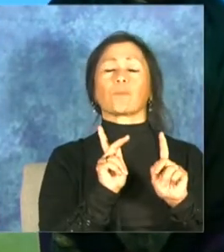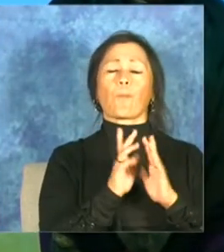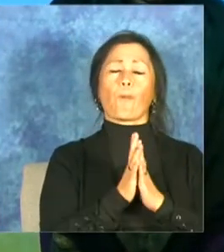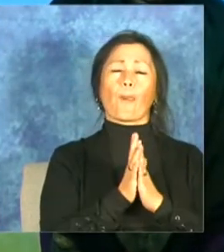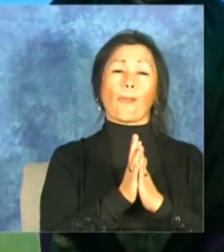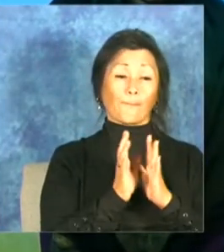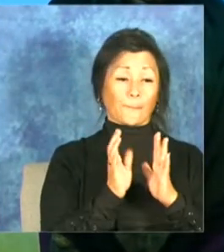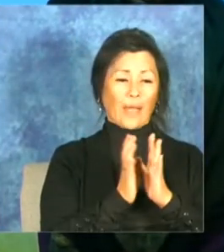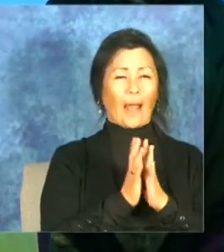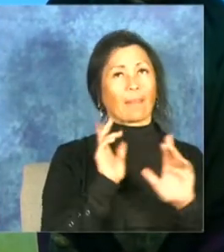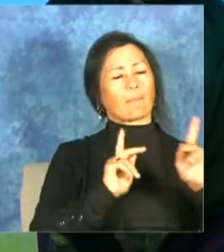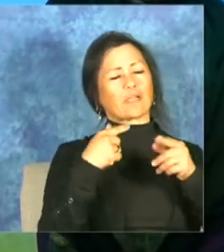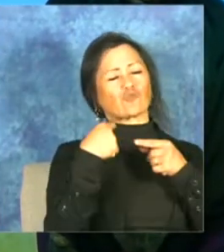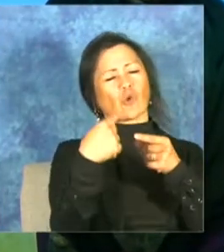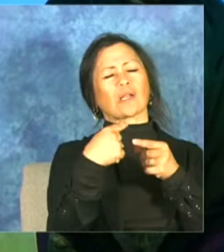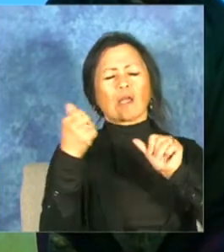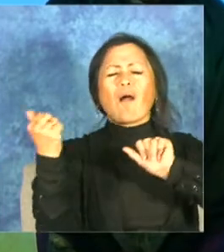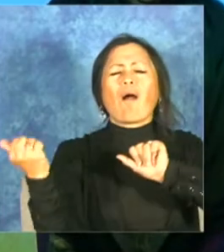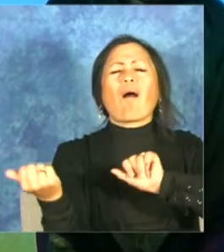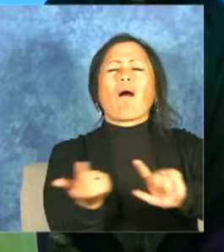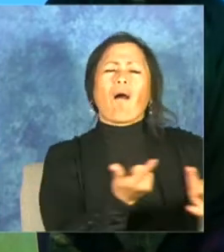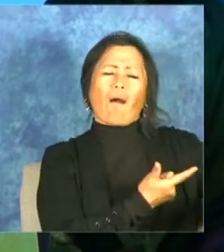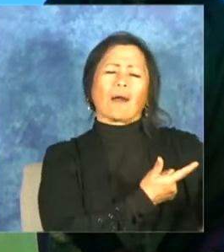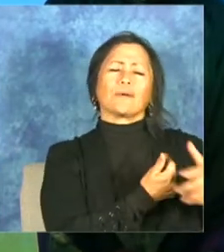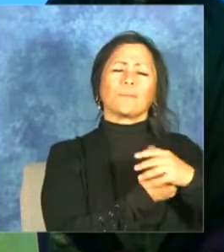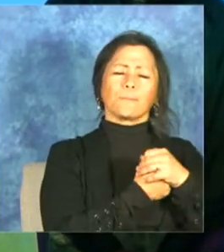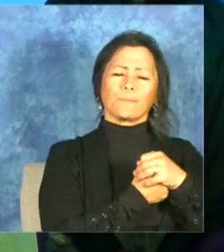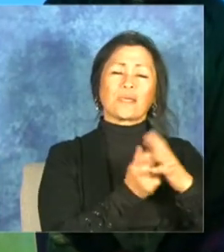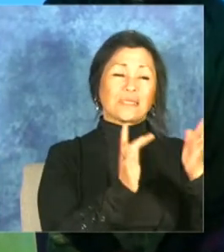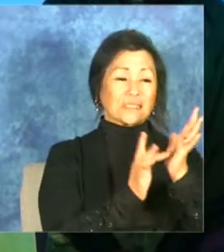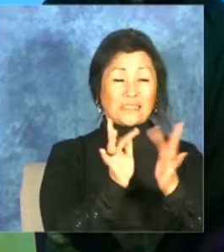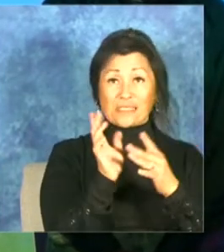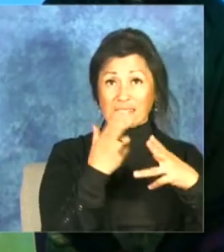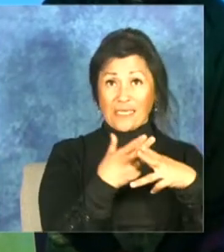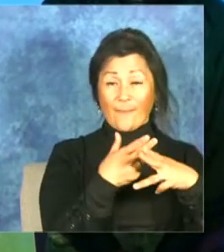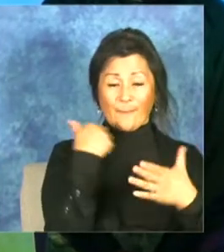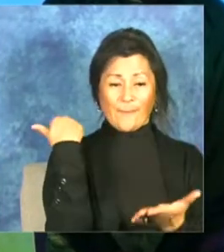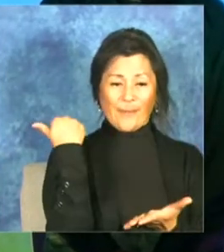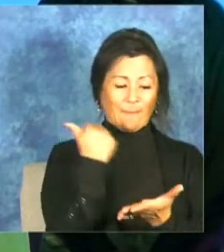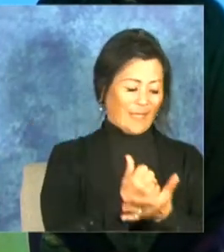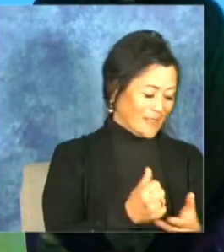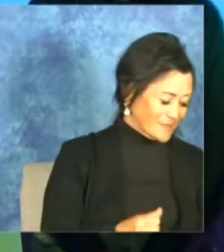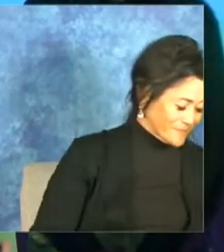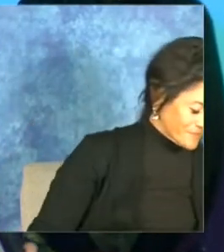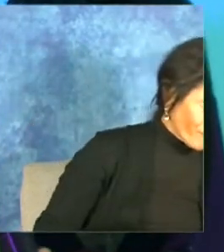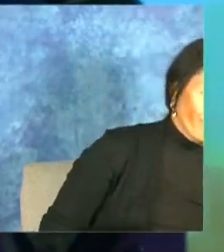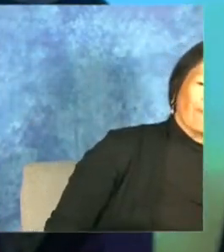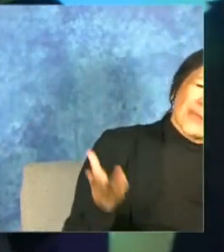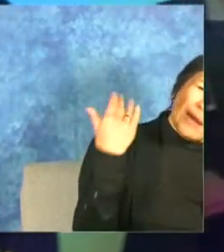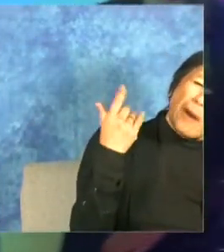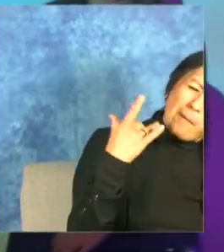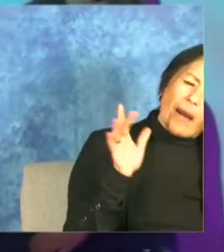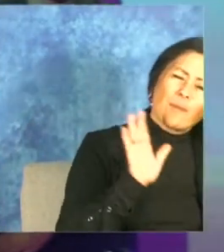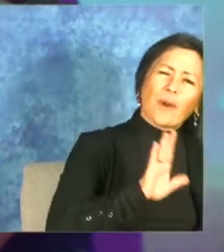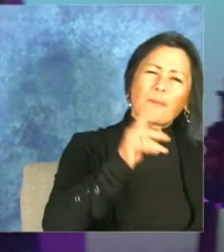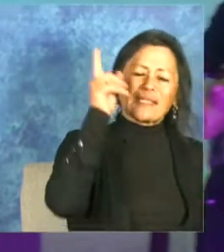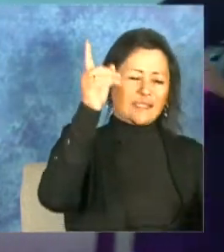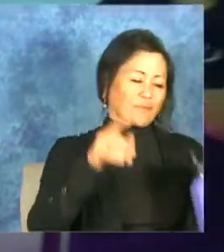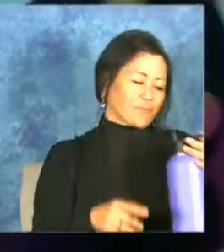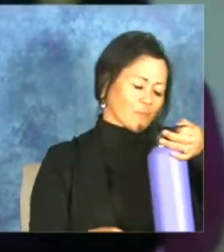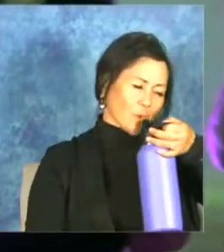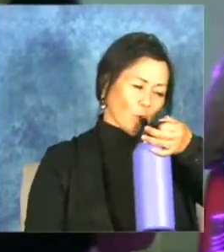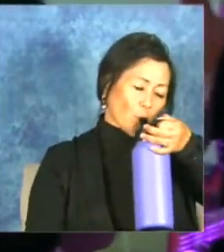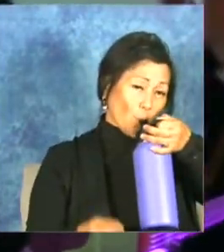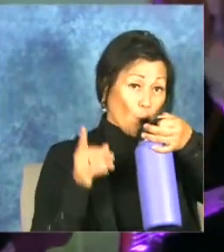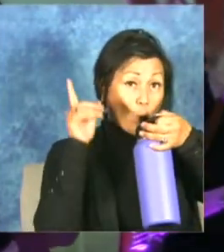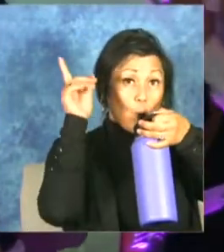and with those struggling, everybody. In Jesus' name, amen. Come on, can we just give God praise?